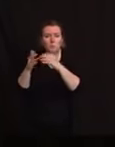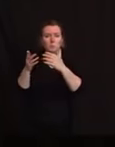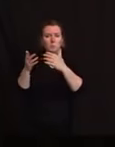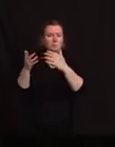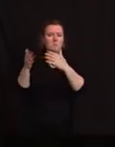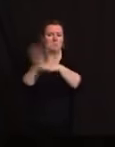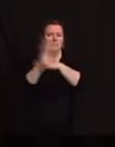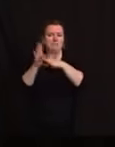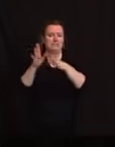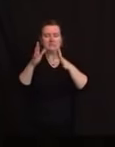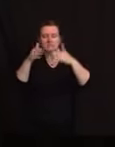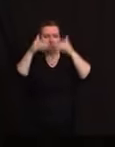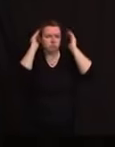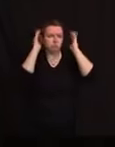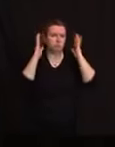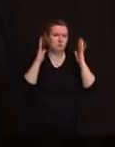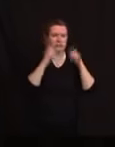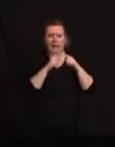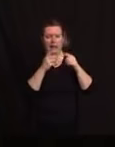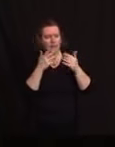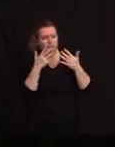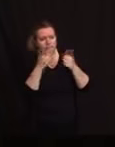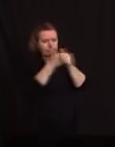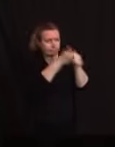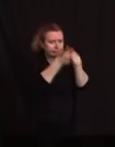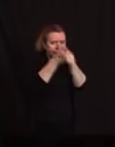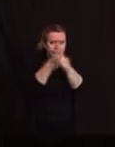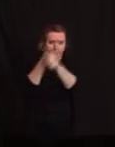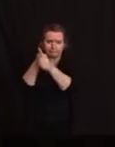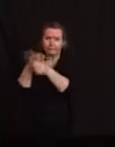feasible given the overwhelming numbers.